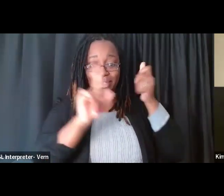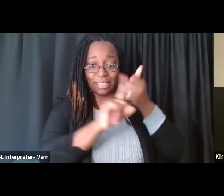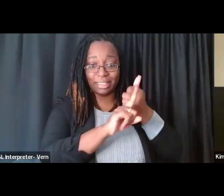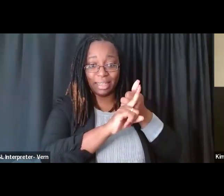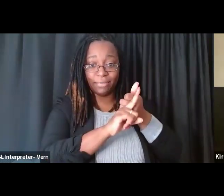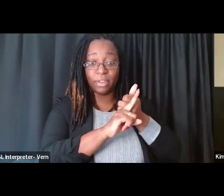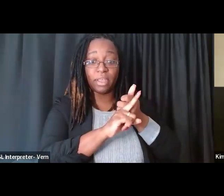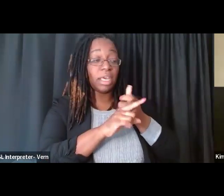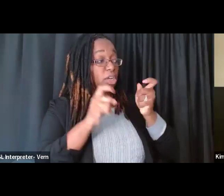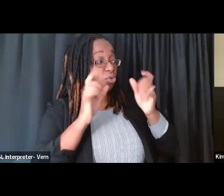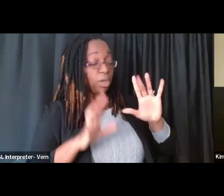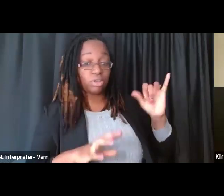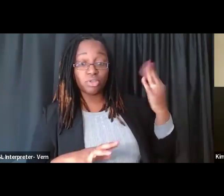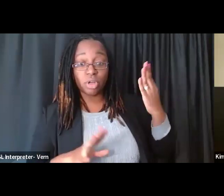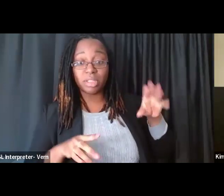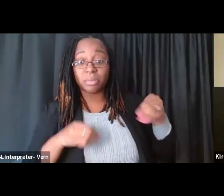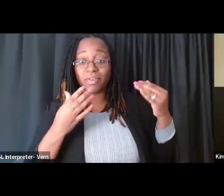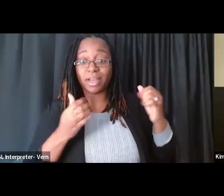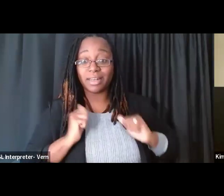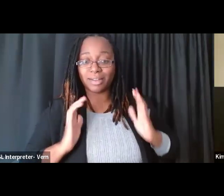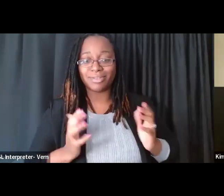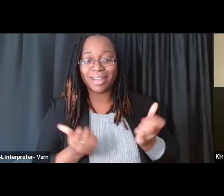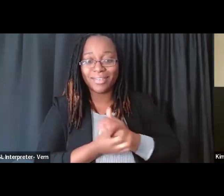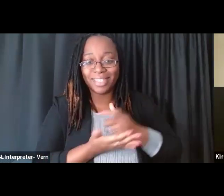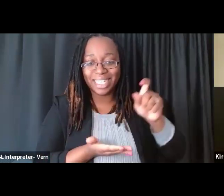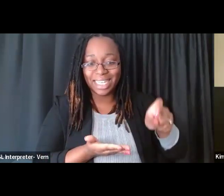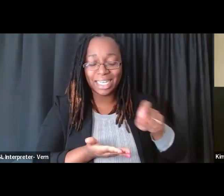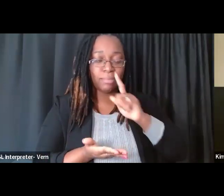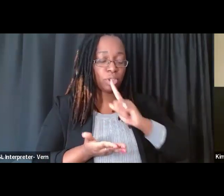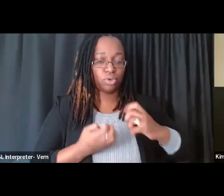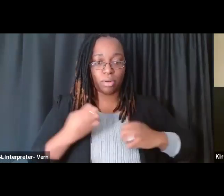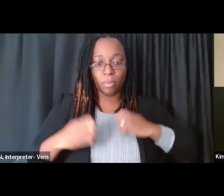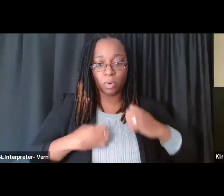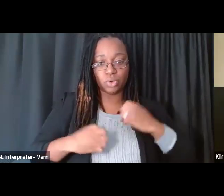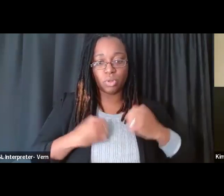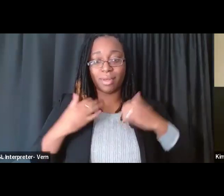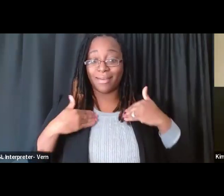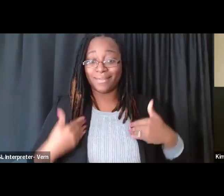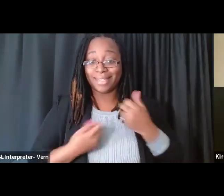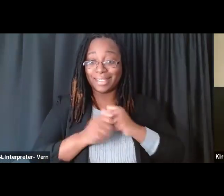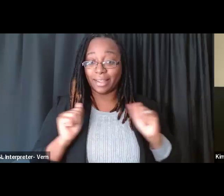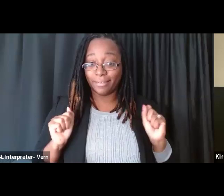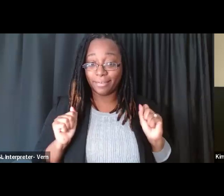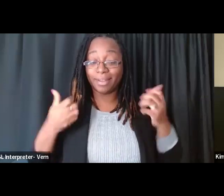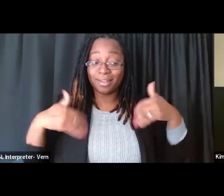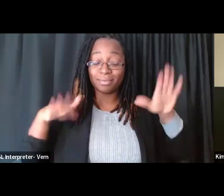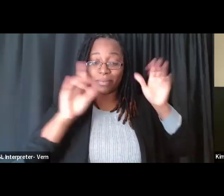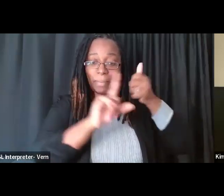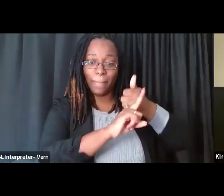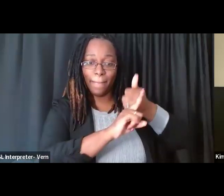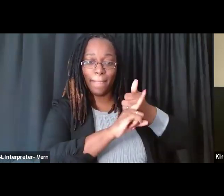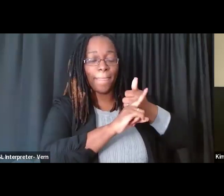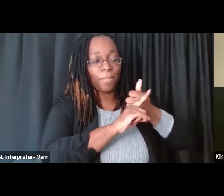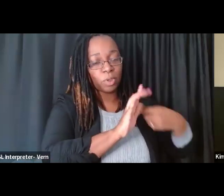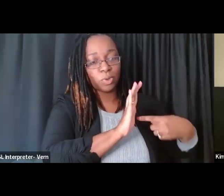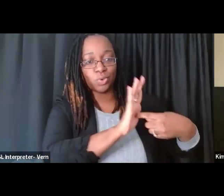the actors everything possible to make sure they feel emotionally and physically safe while sacrificing themselves to give us stories of our own